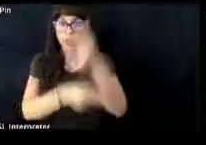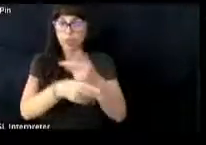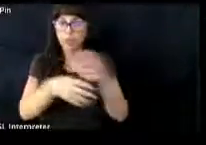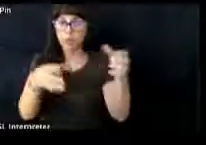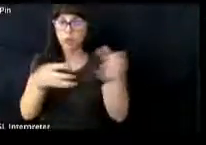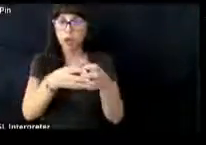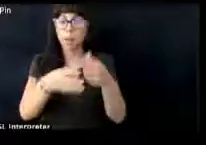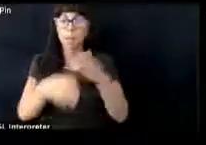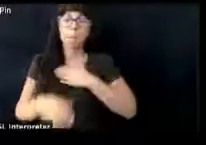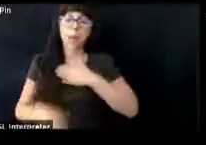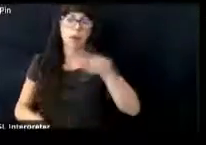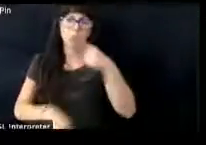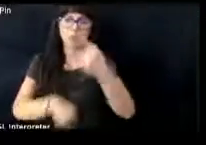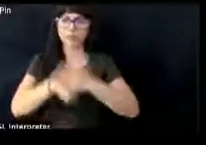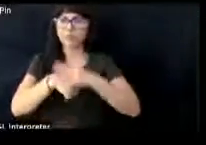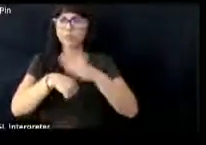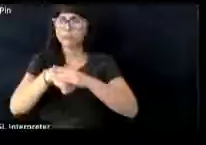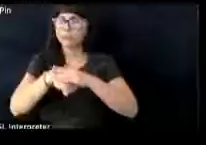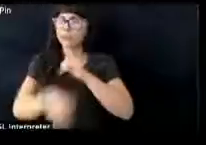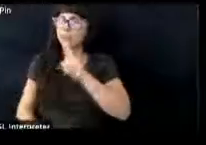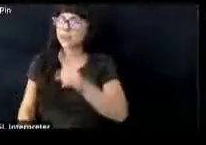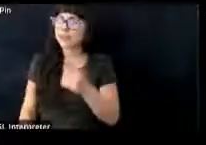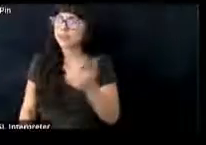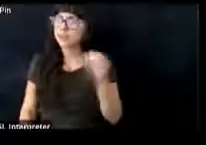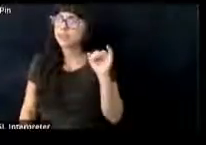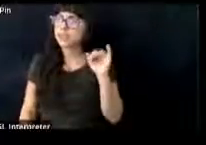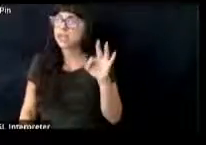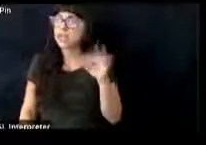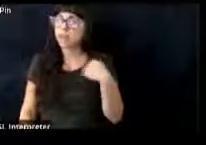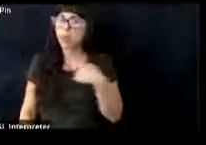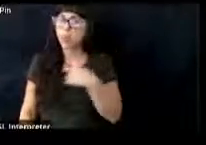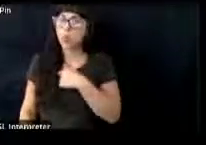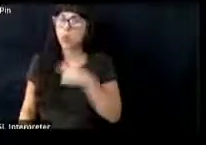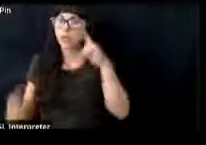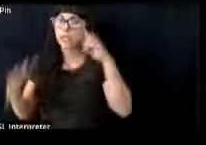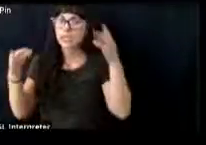that would be if we were to expand it,